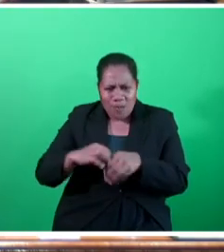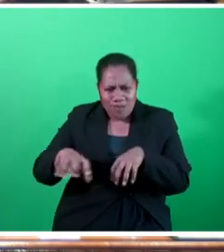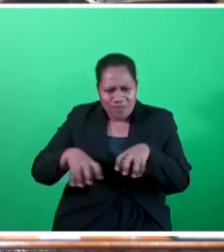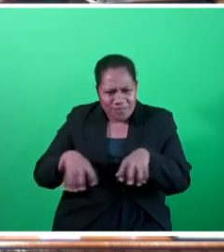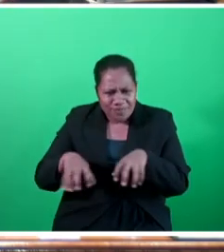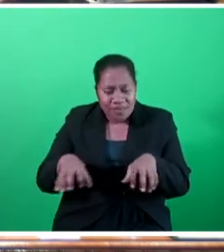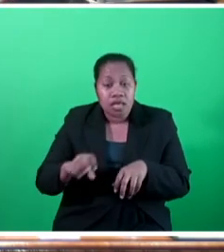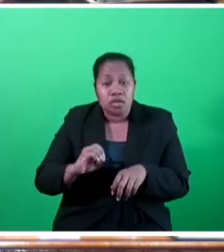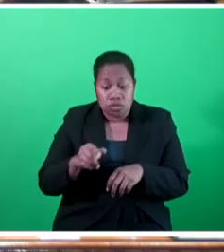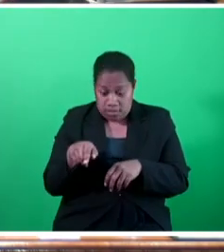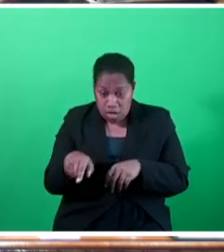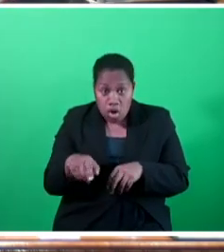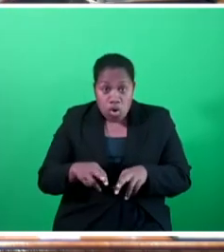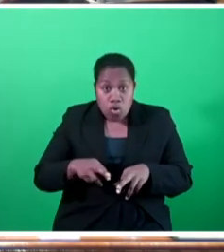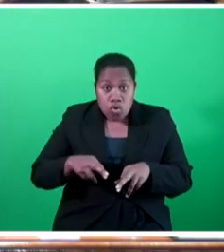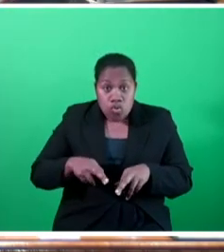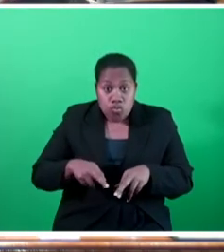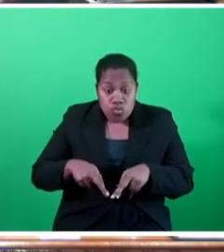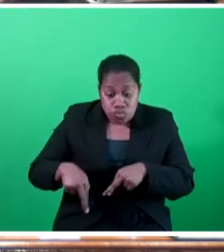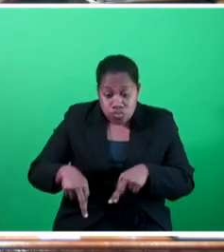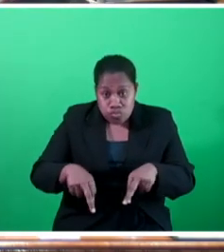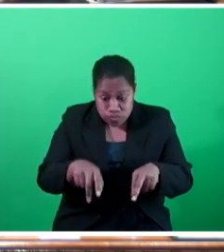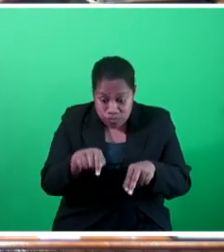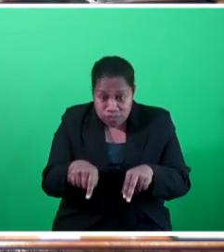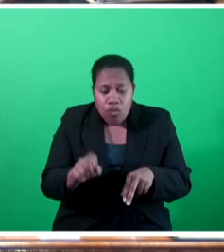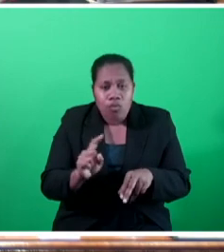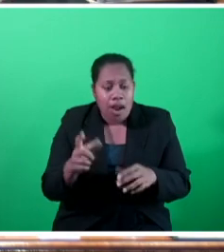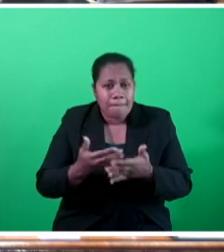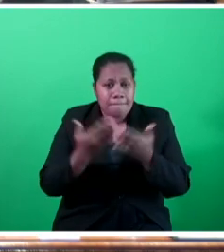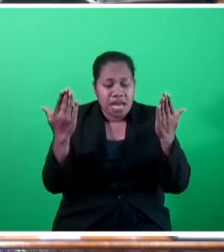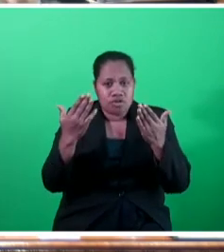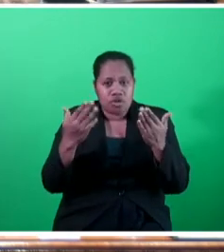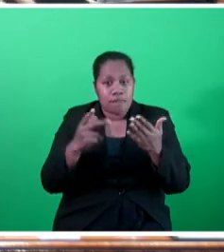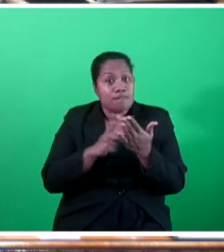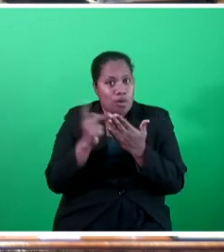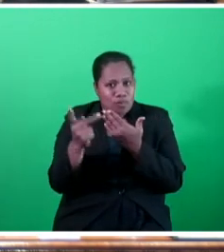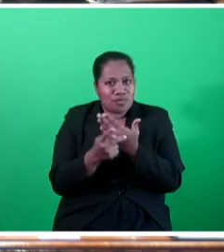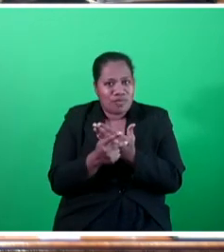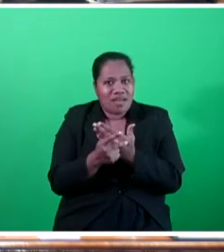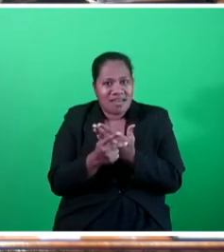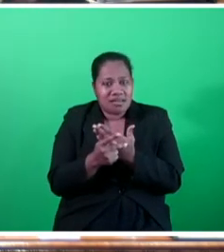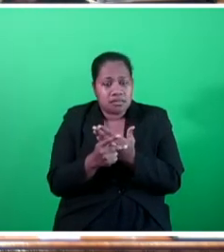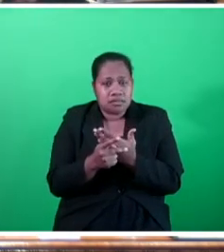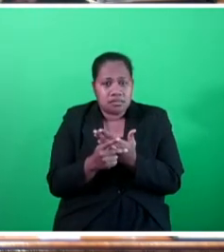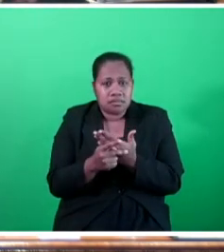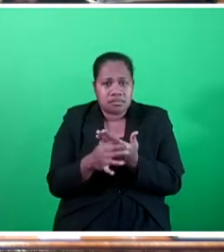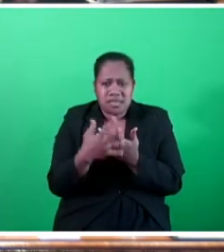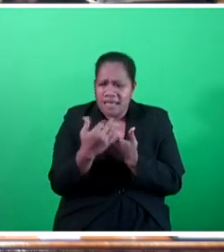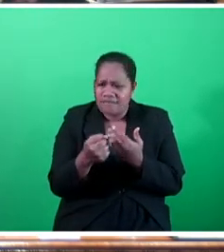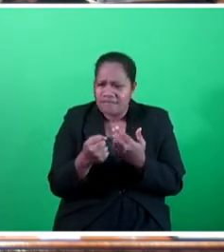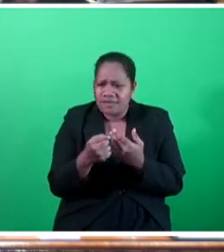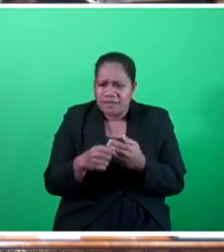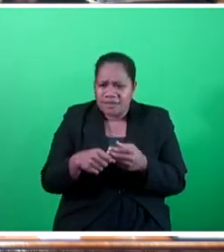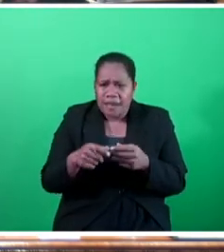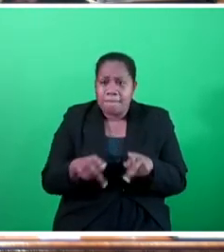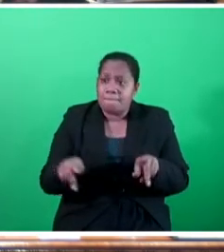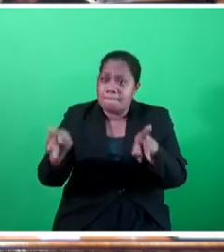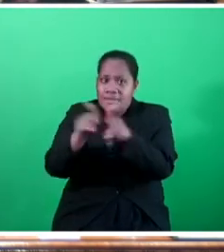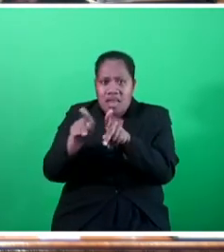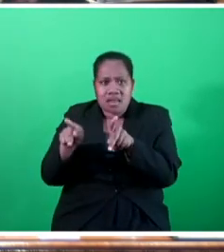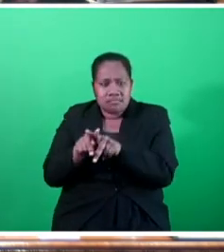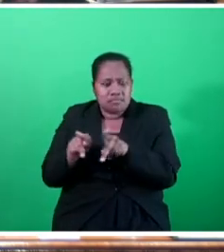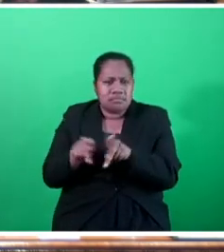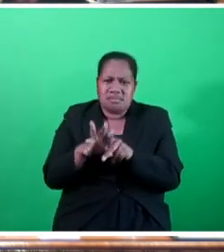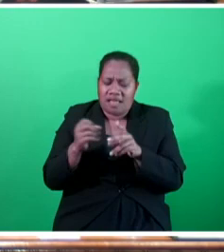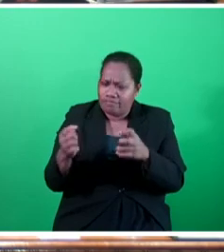currently sits with the Ministry of Economy because it's a major project, and there are a number of partners that are involved. And those partners, Mr. Speaker, sir,